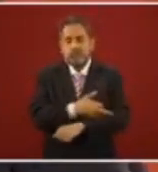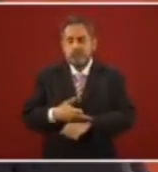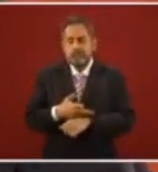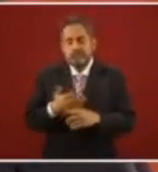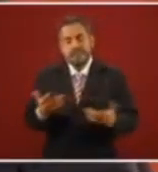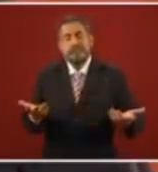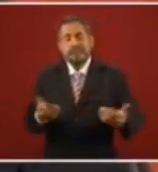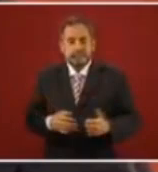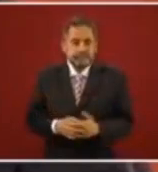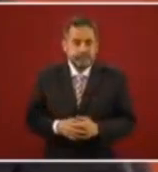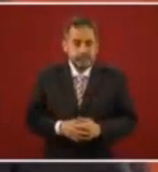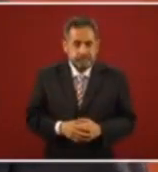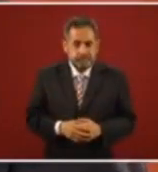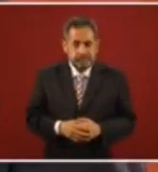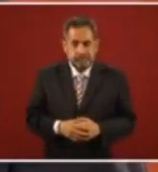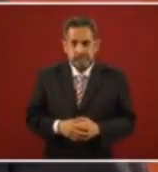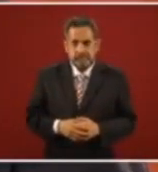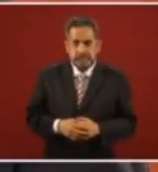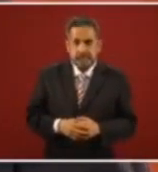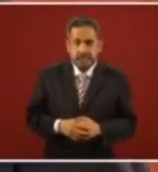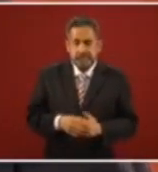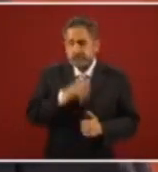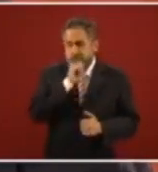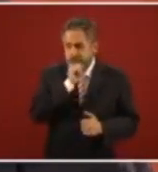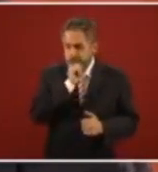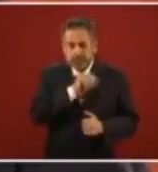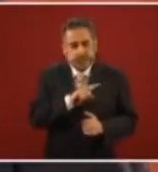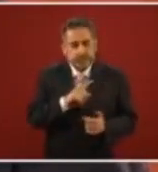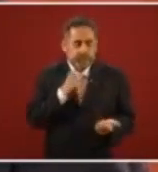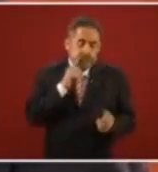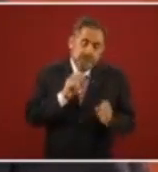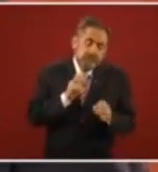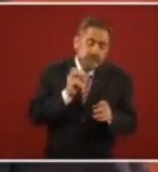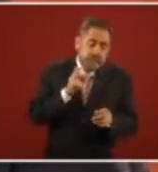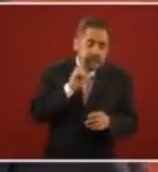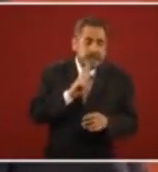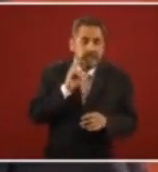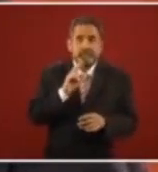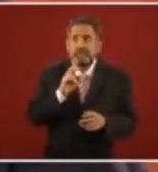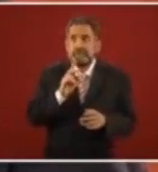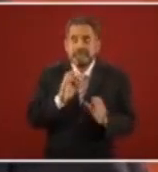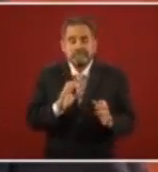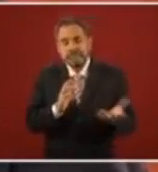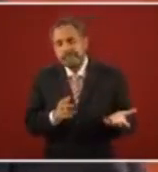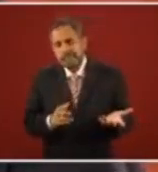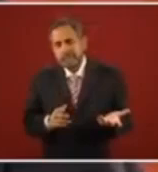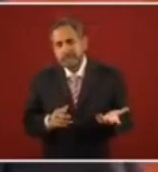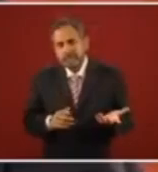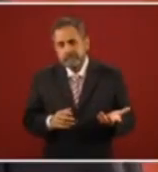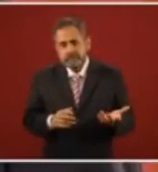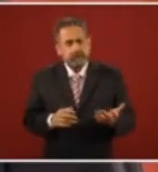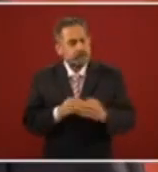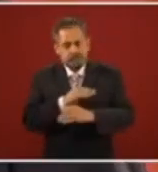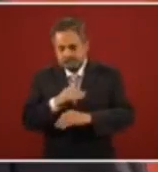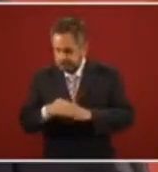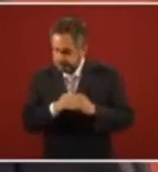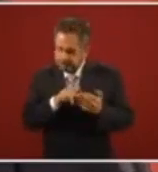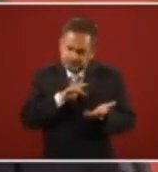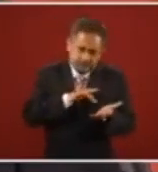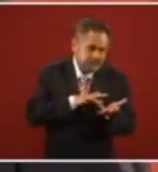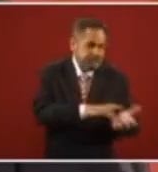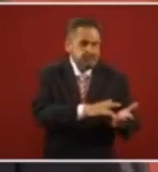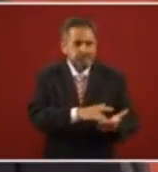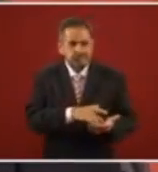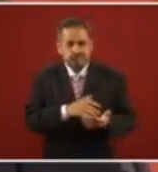lo mismo o sea ellos merecen todo nuestro apoyo toda